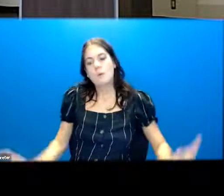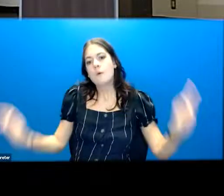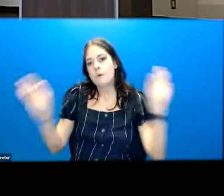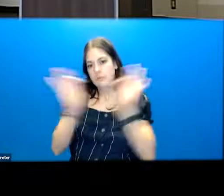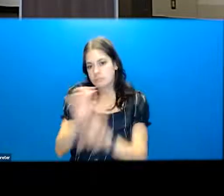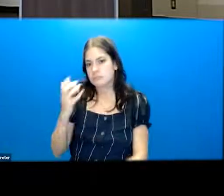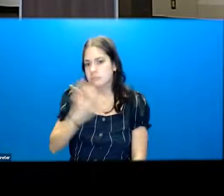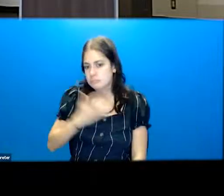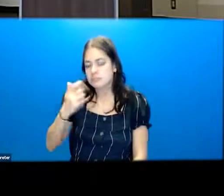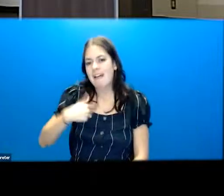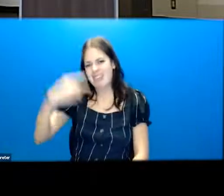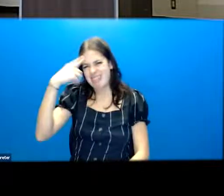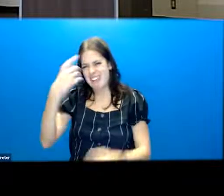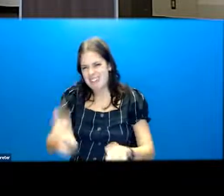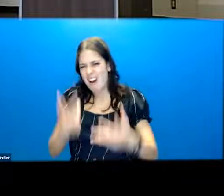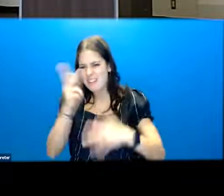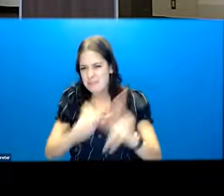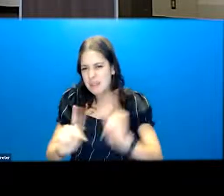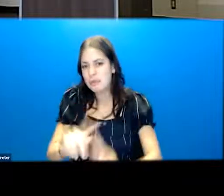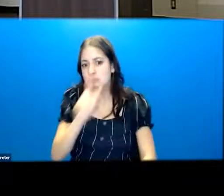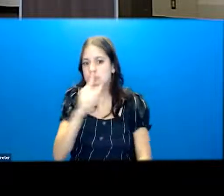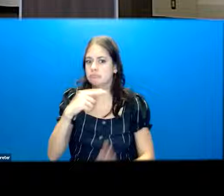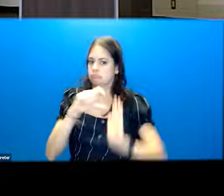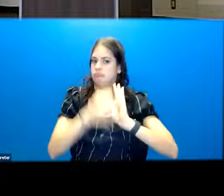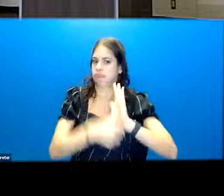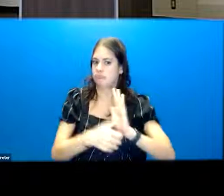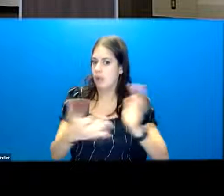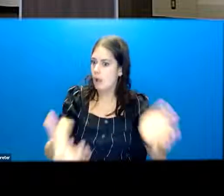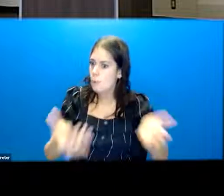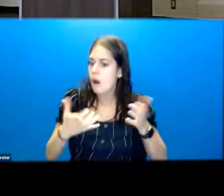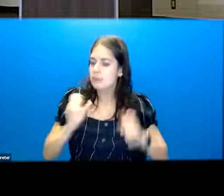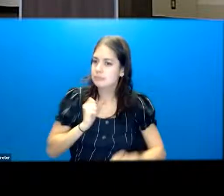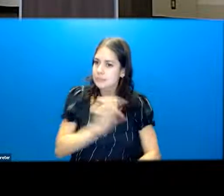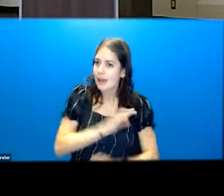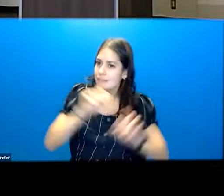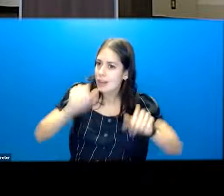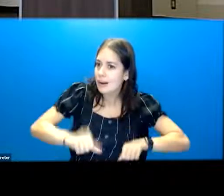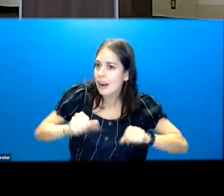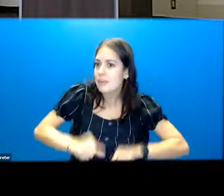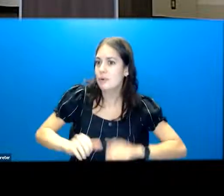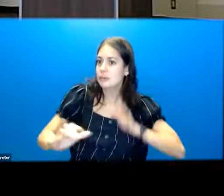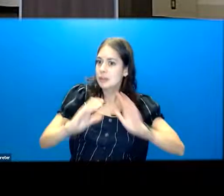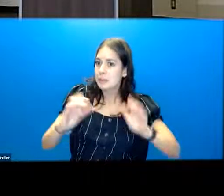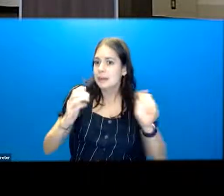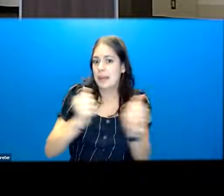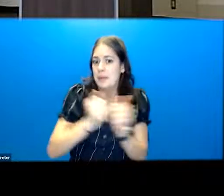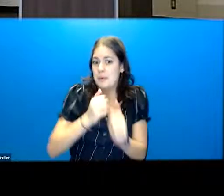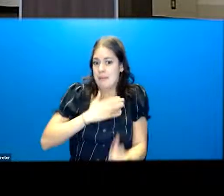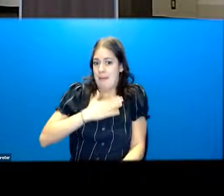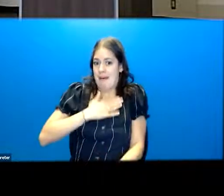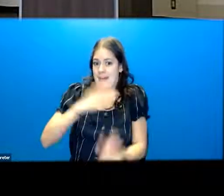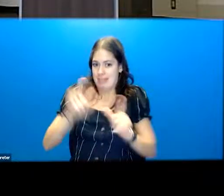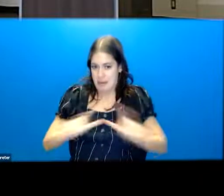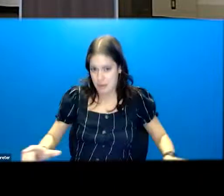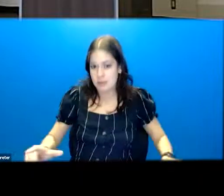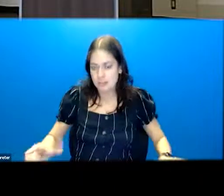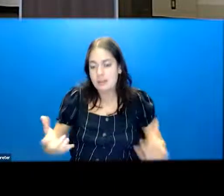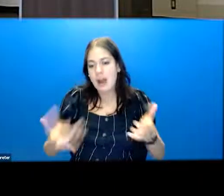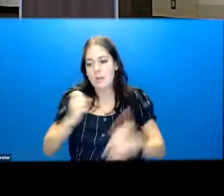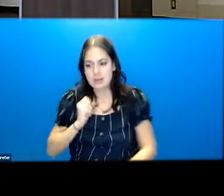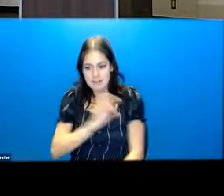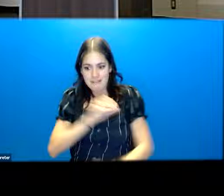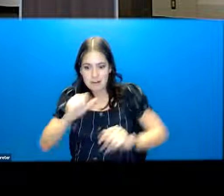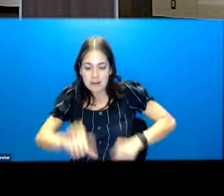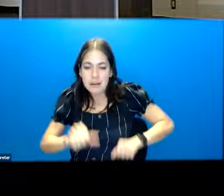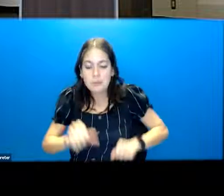family members really honed in on the fact that I want staff that are able to speak my native language. I want staff that are